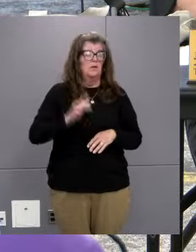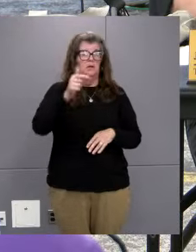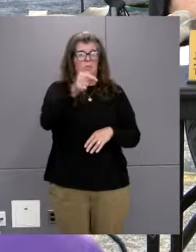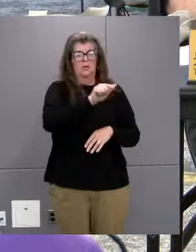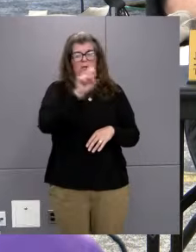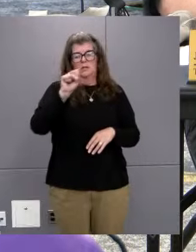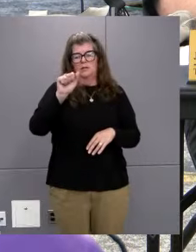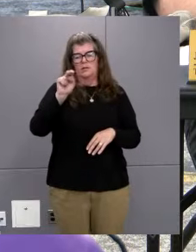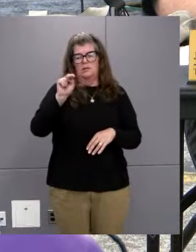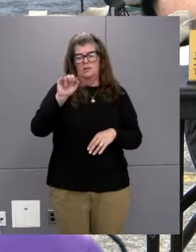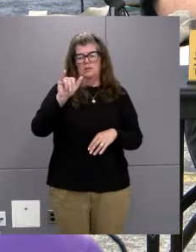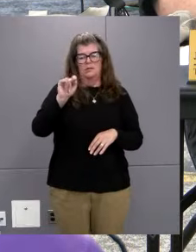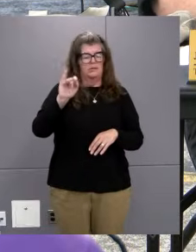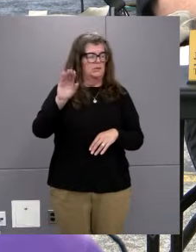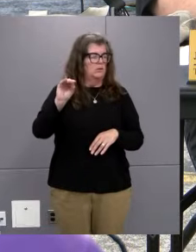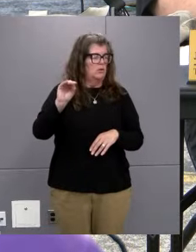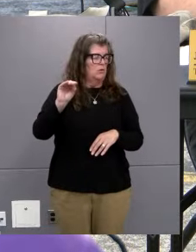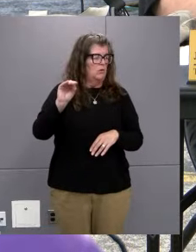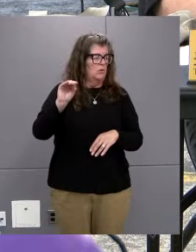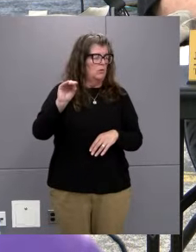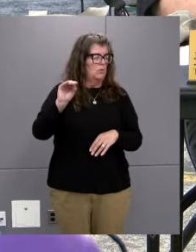Santino? I'm finished.